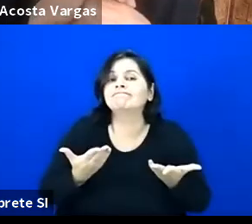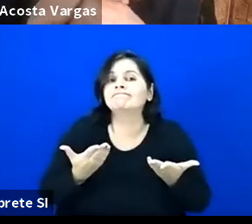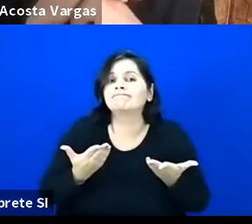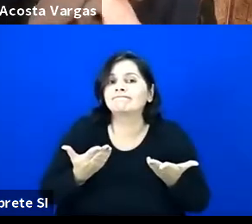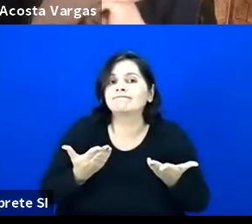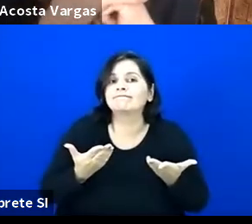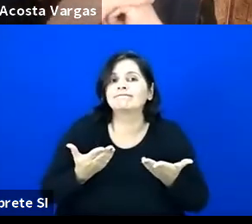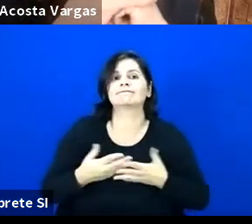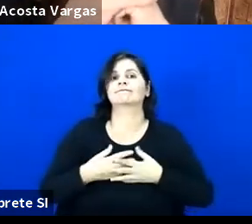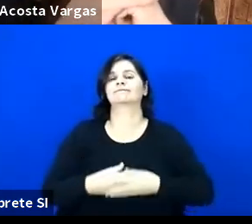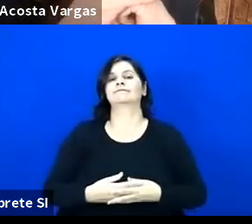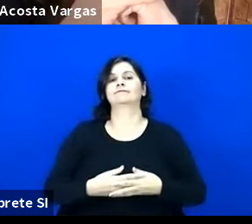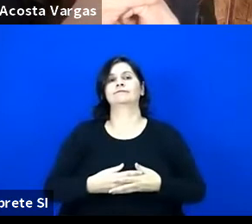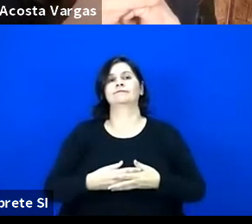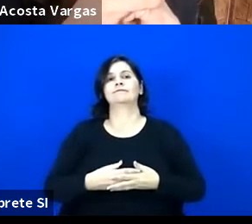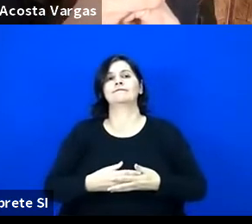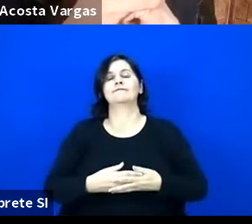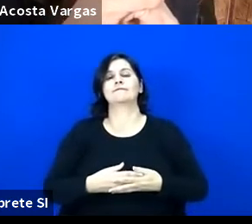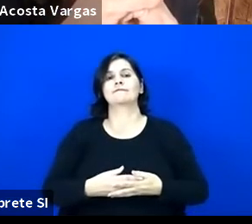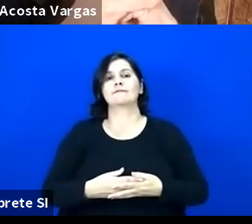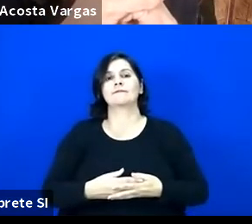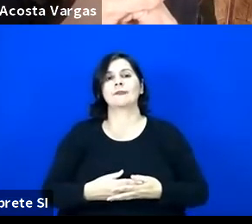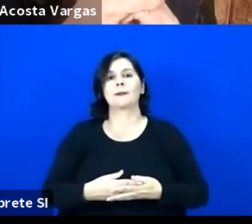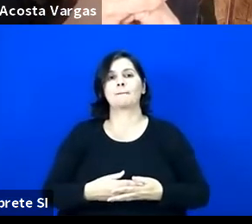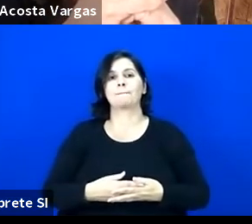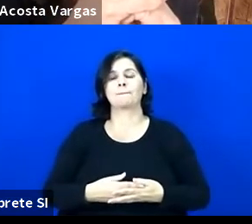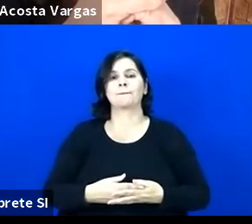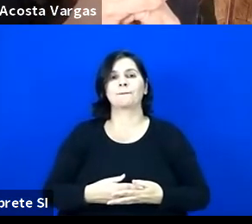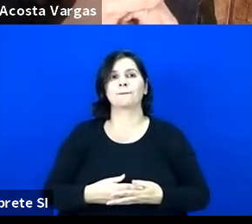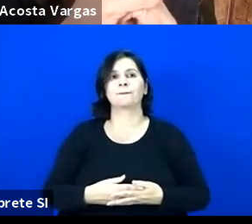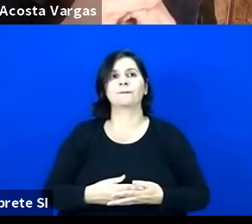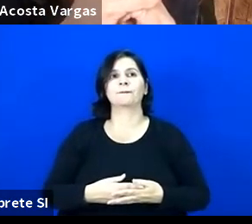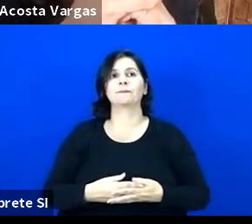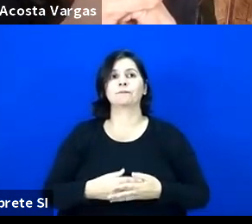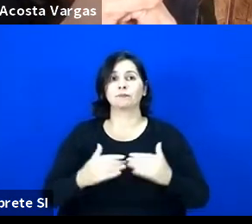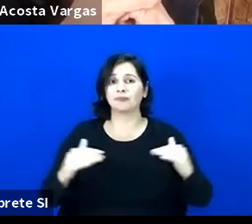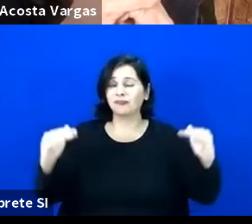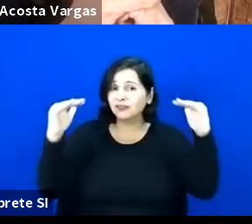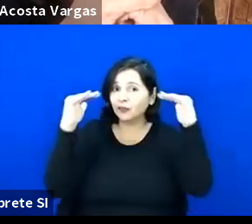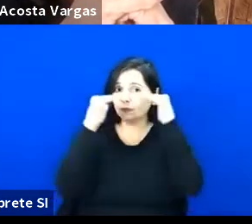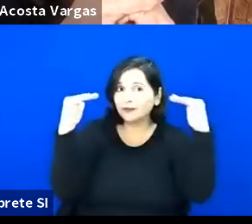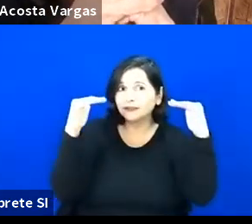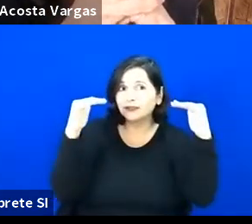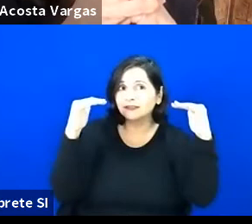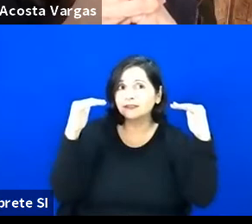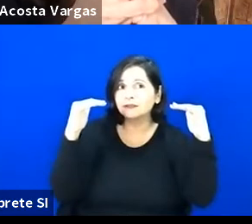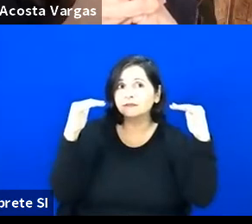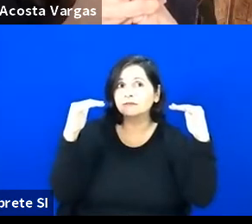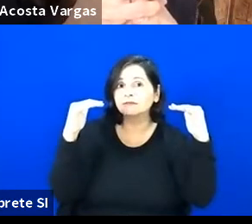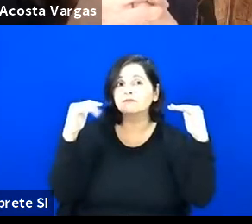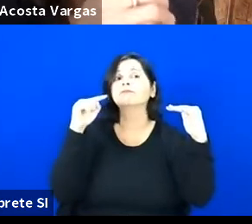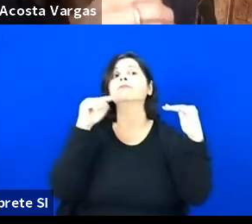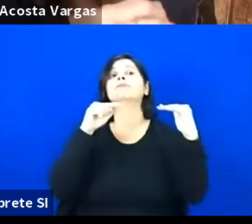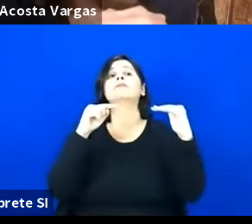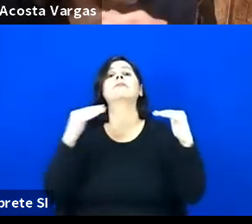at the core of all of the issues that we're talking about, the inequalities of gender, of race, of ethnicity, of